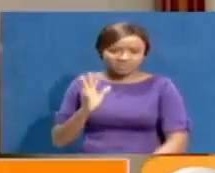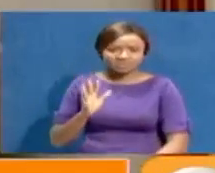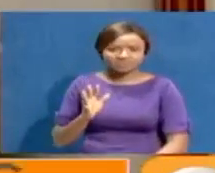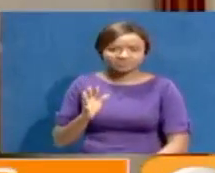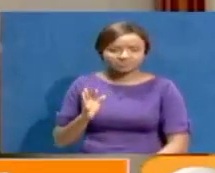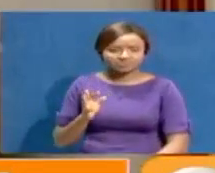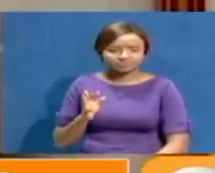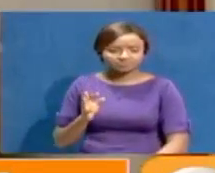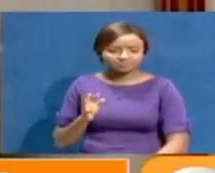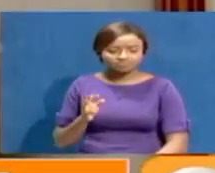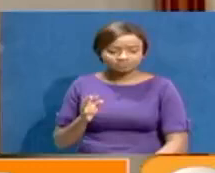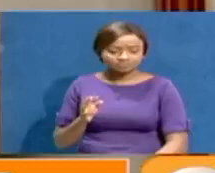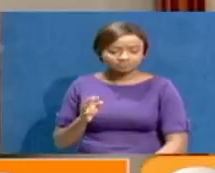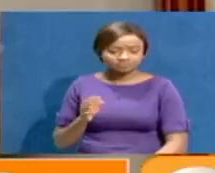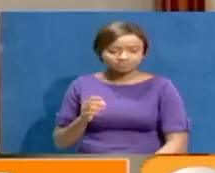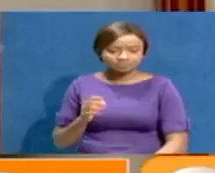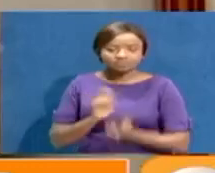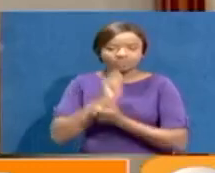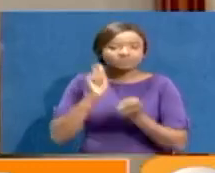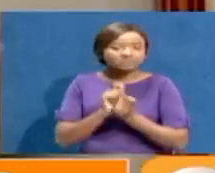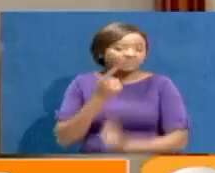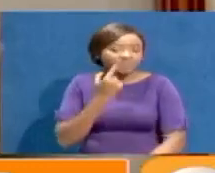so to those who aided